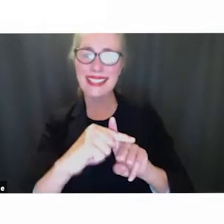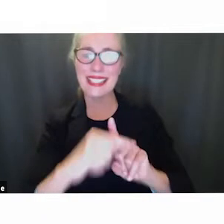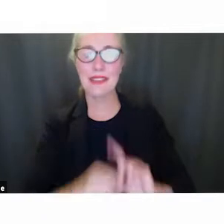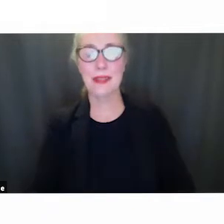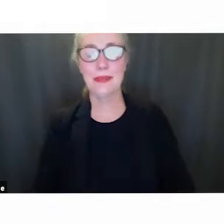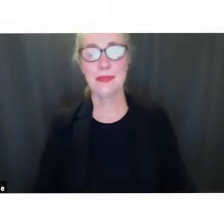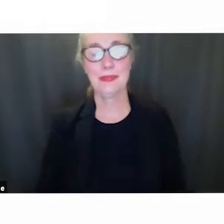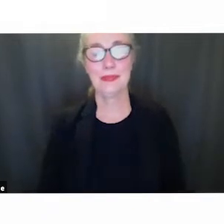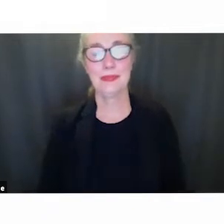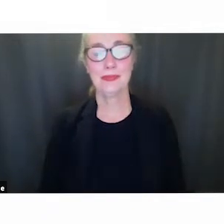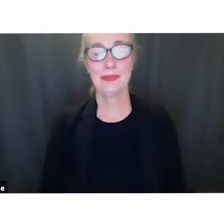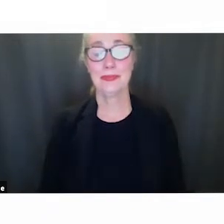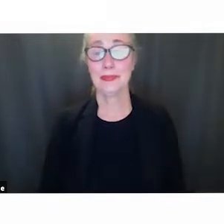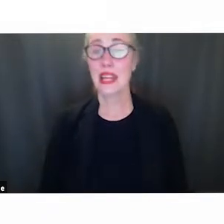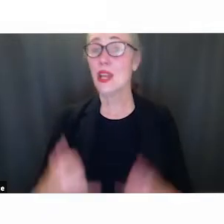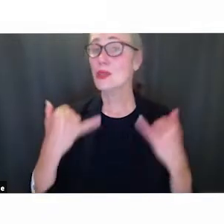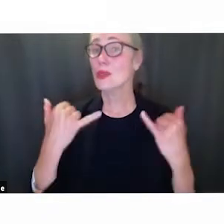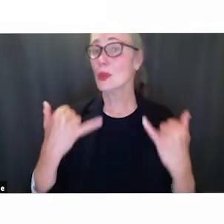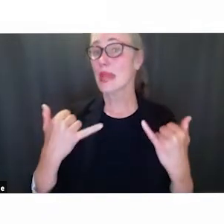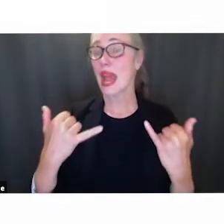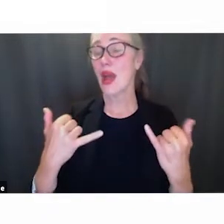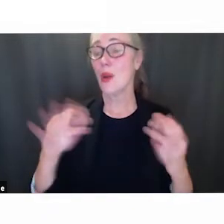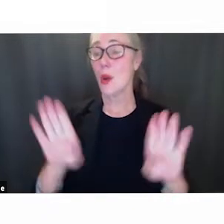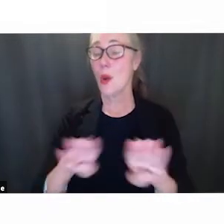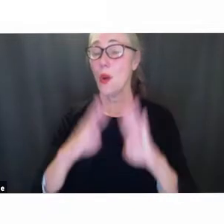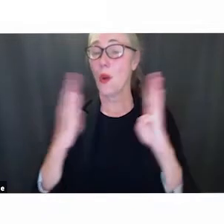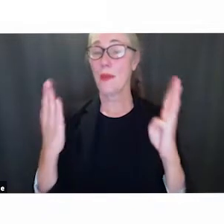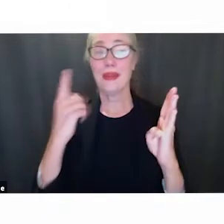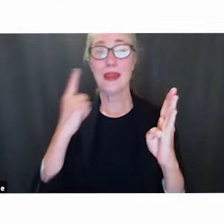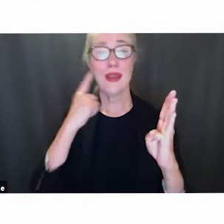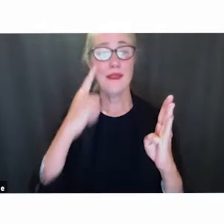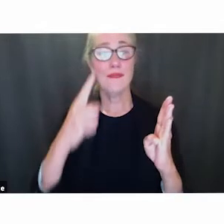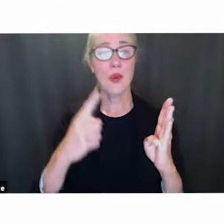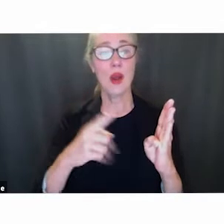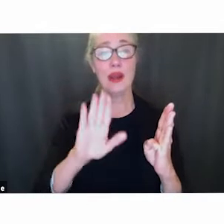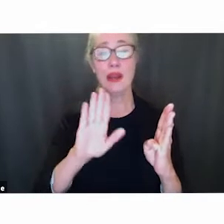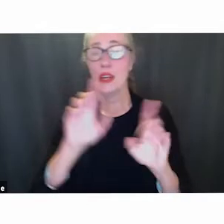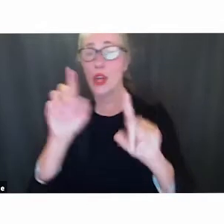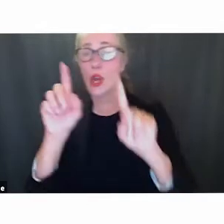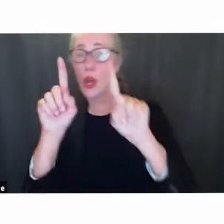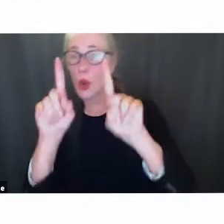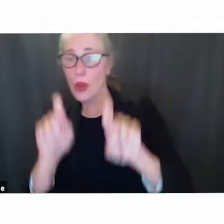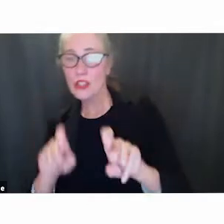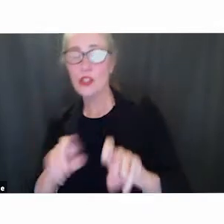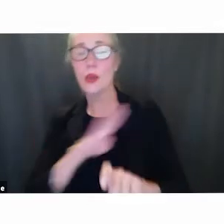And with that, I will now open it up to questions or comments from the board.